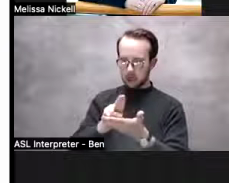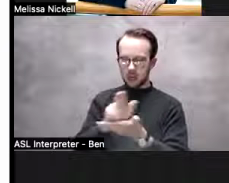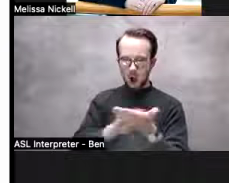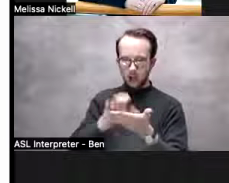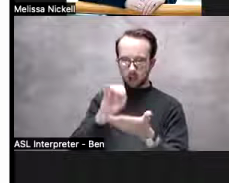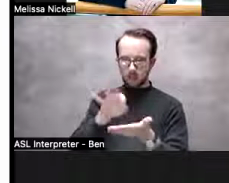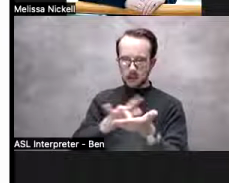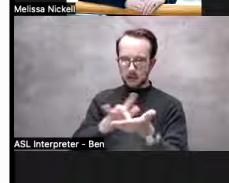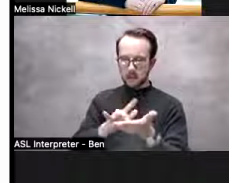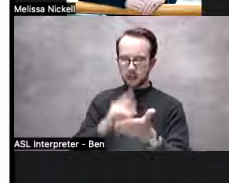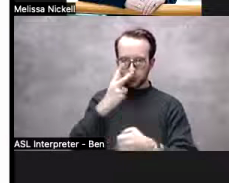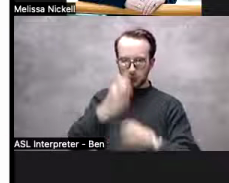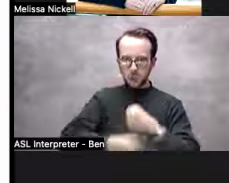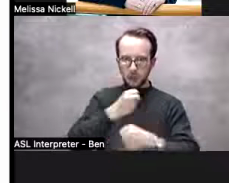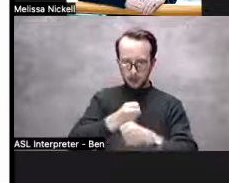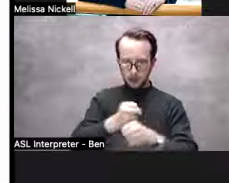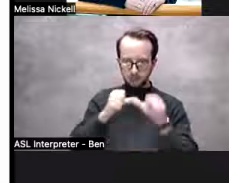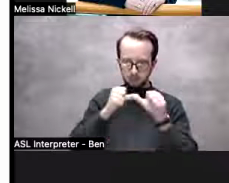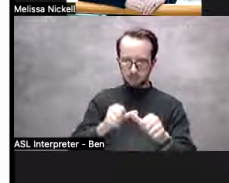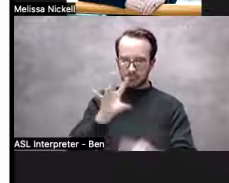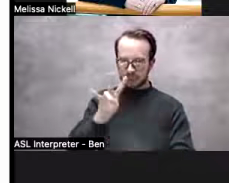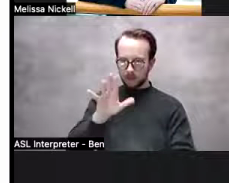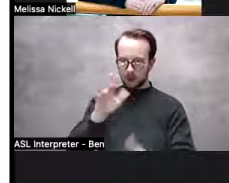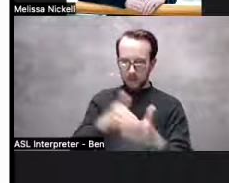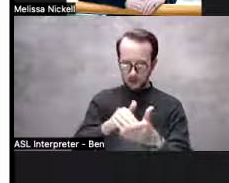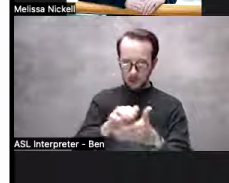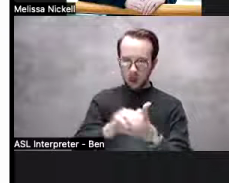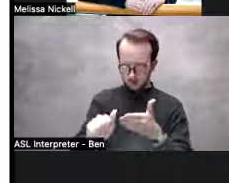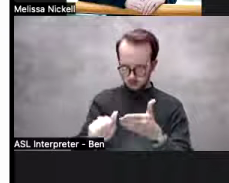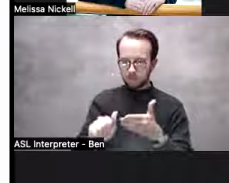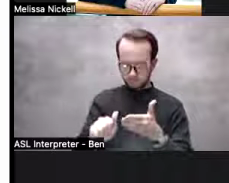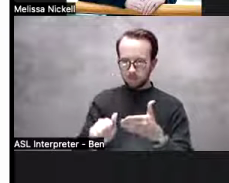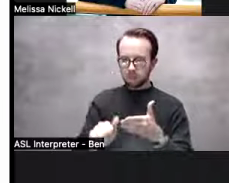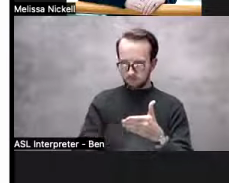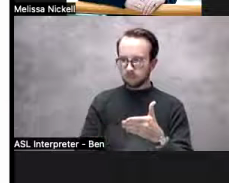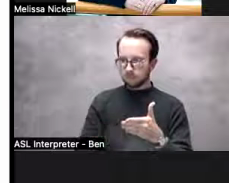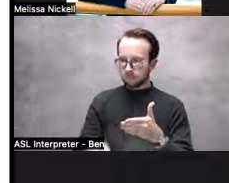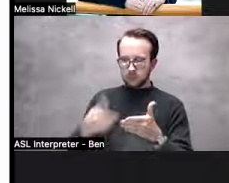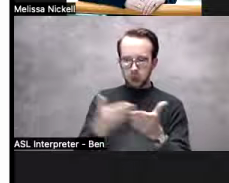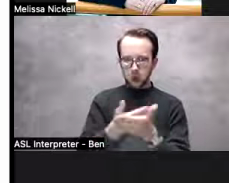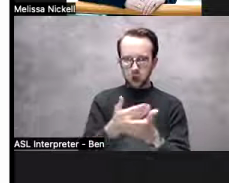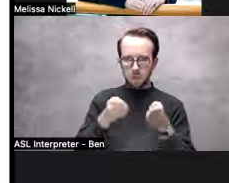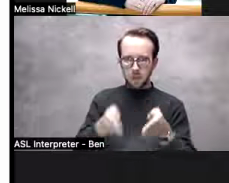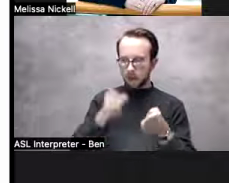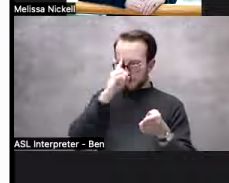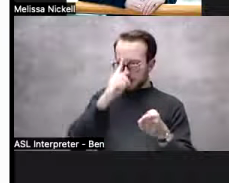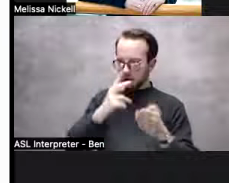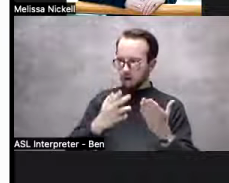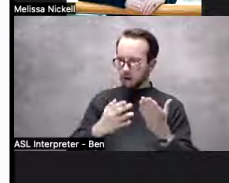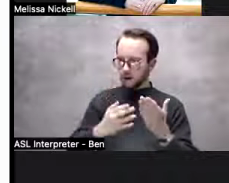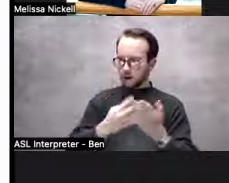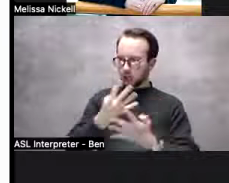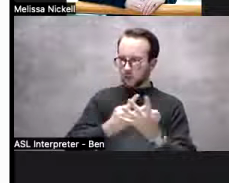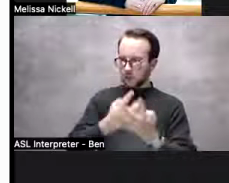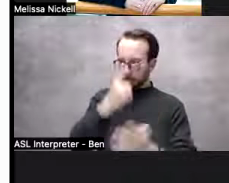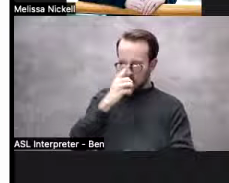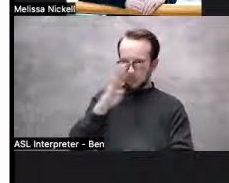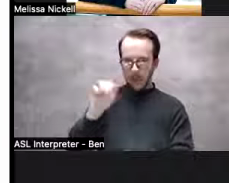grant, $75,000 over that time. A new method for bilirubin screening for biliary atresia.